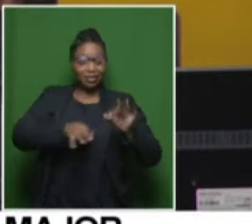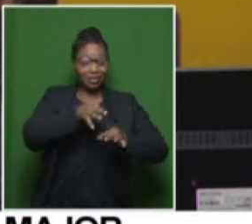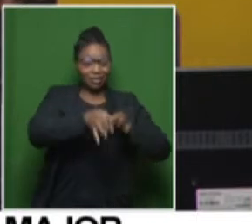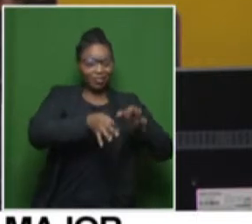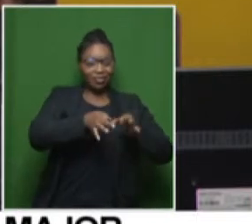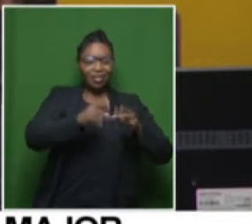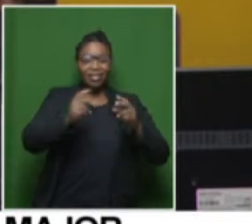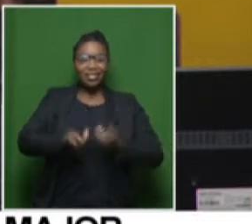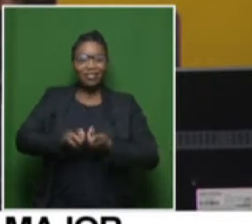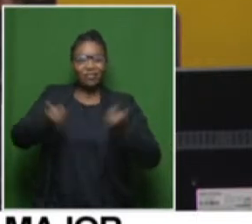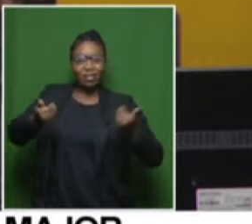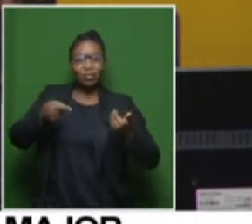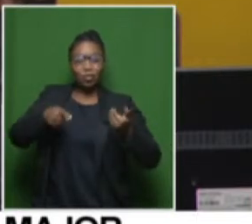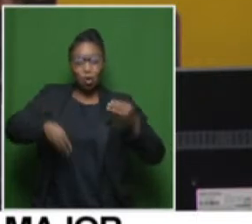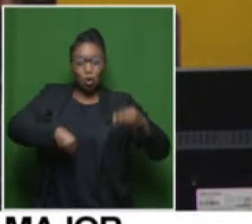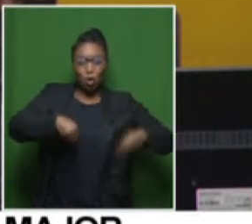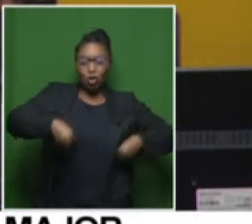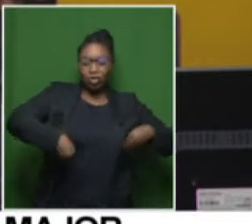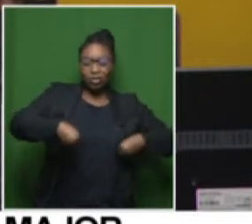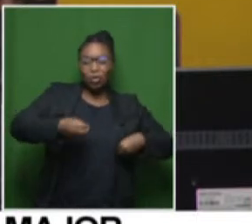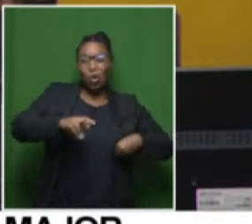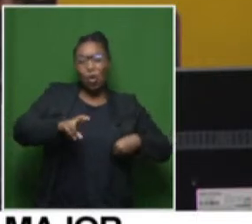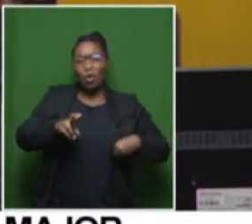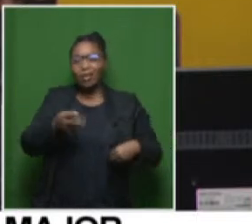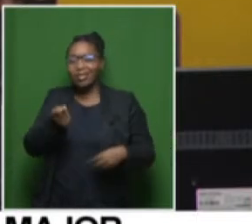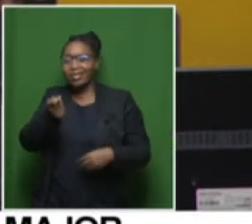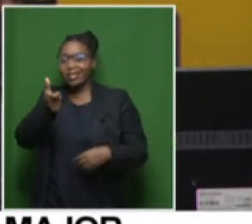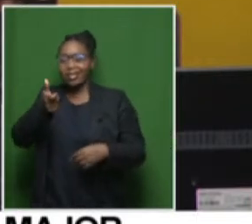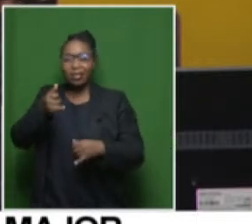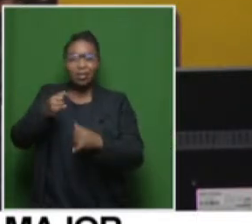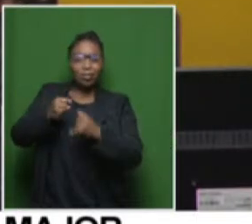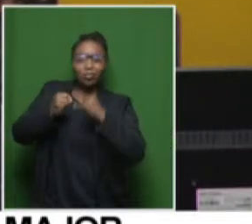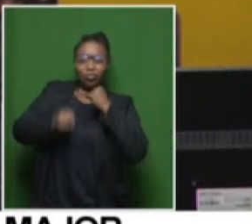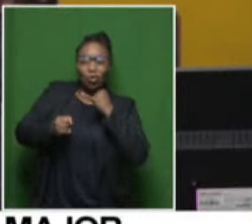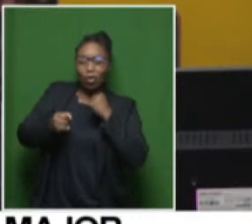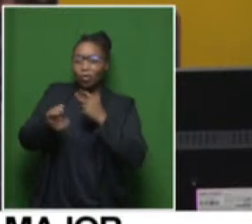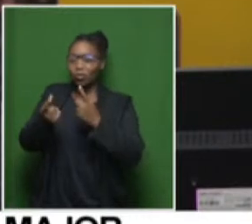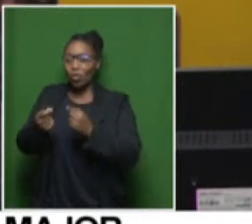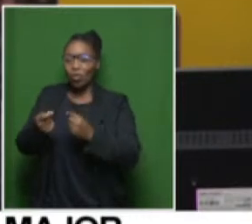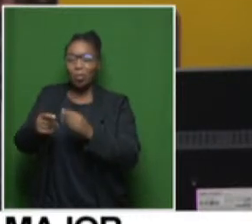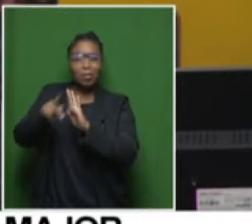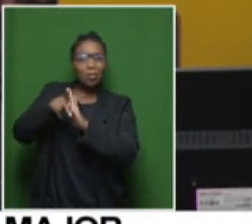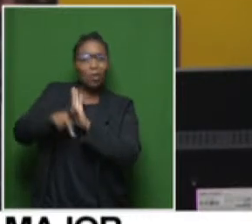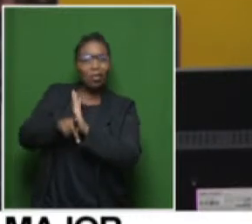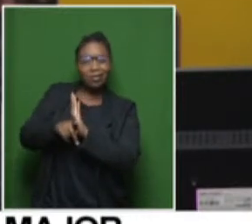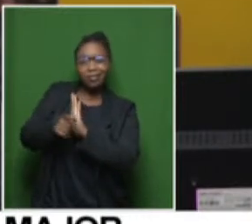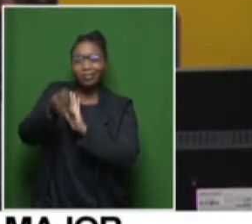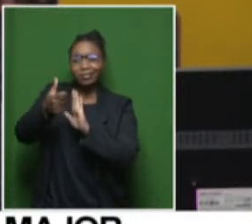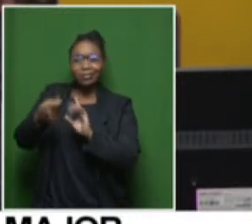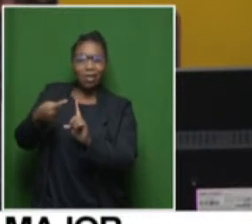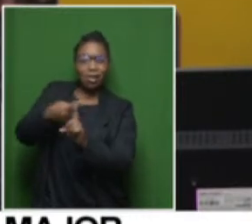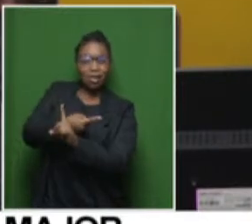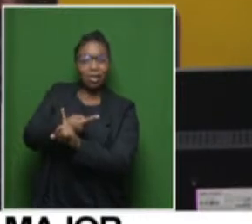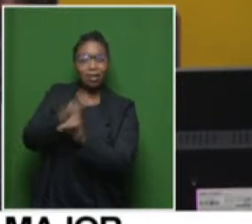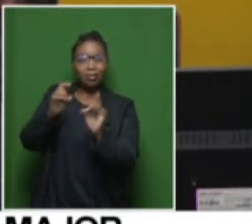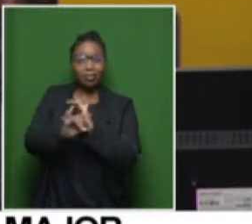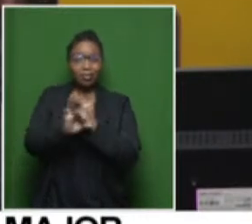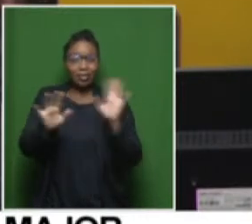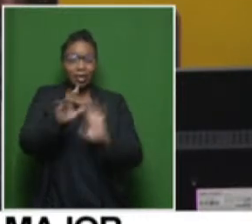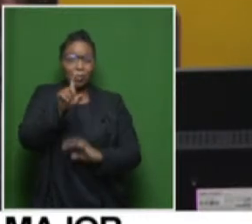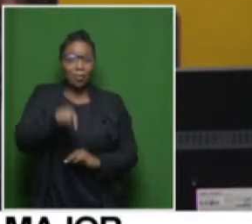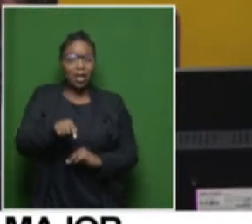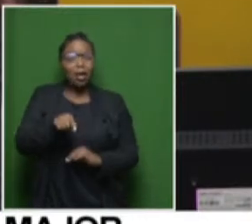minor transgressions and the rules of policy or rules of policy prescribed that are